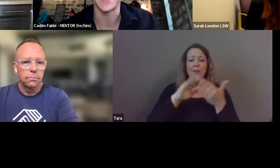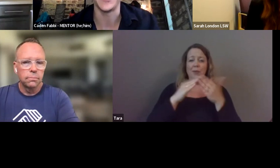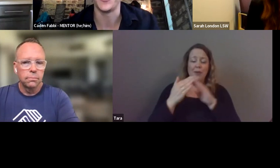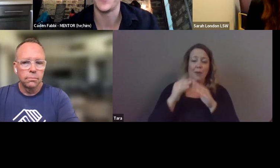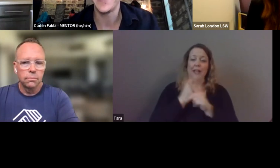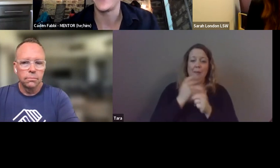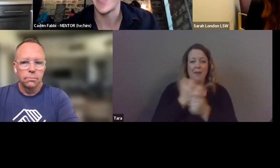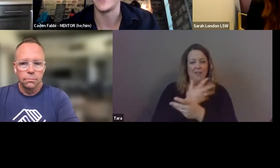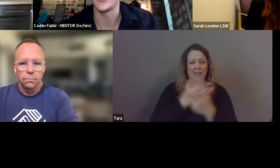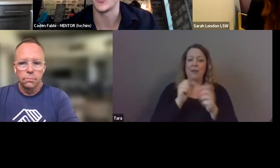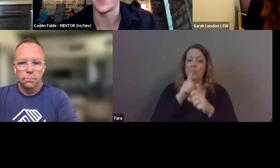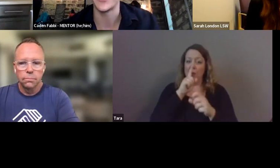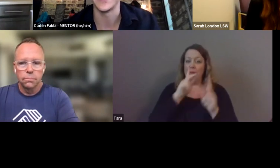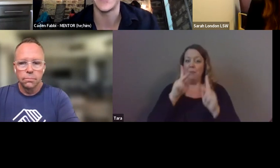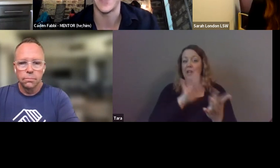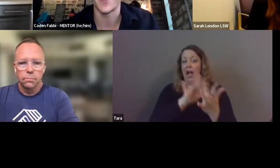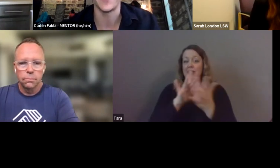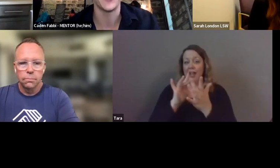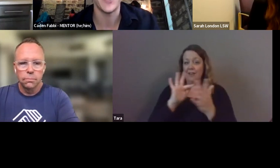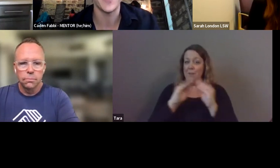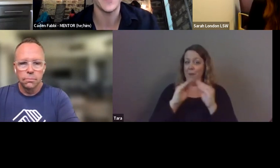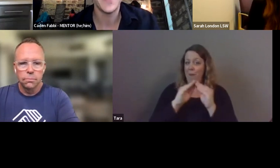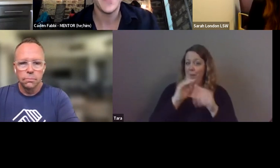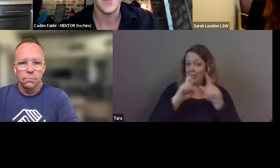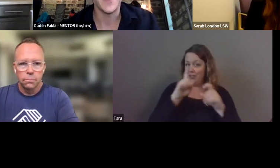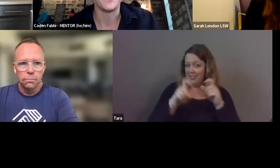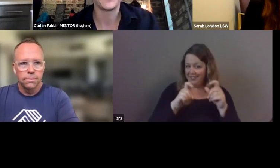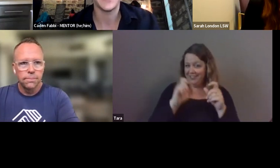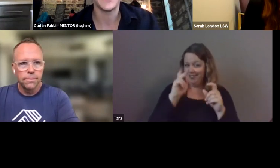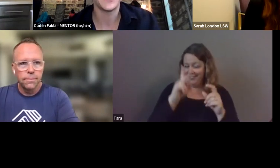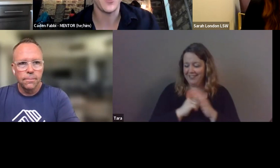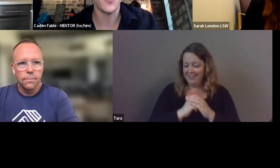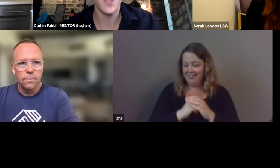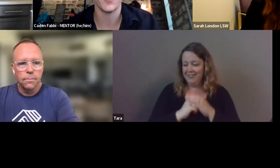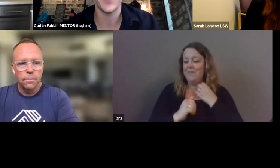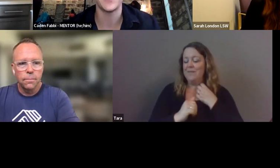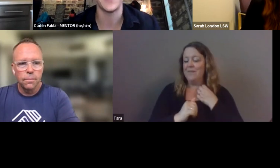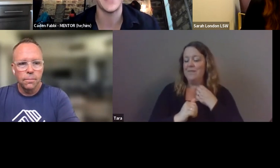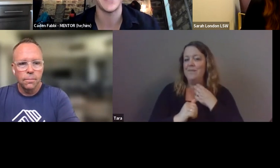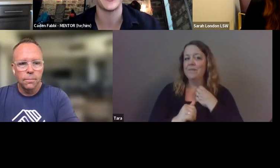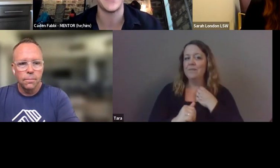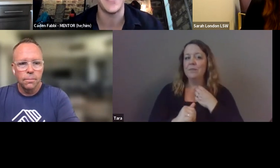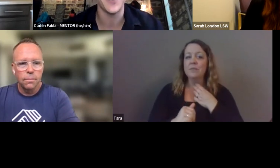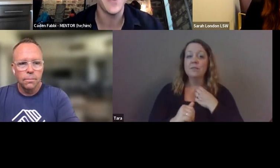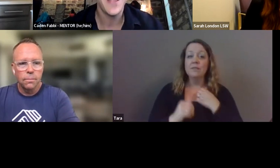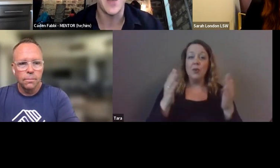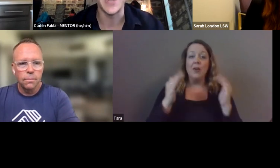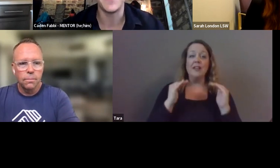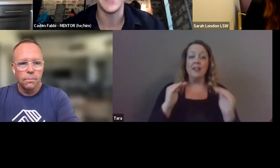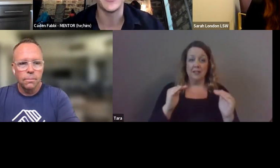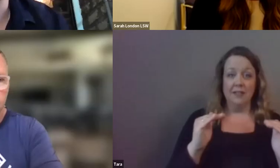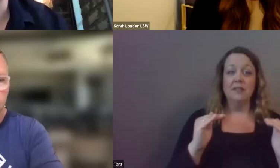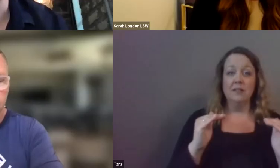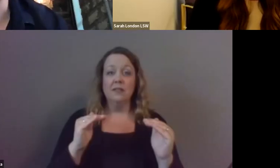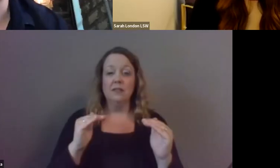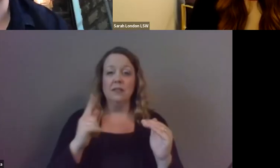can contact you if they have additional questions about what you shared um so we're gonna go into our next section here um and